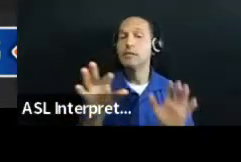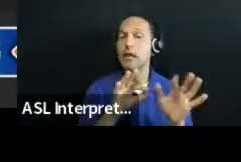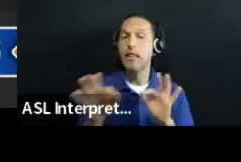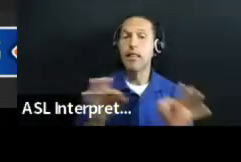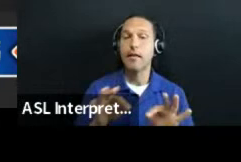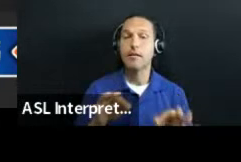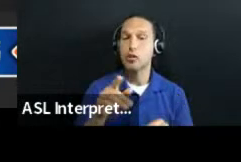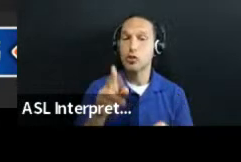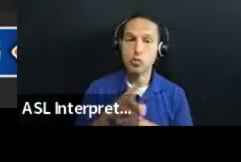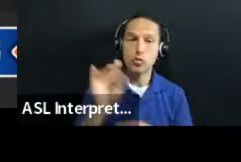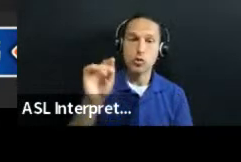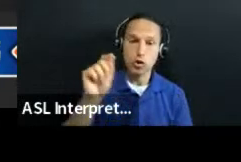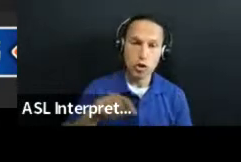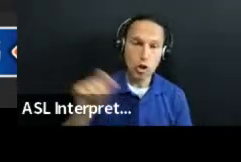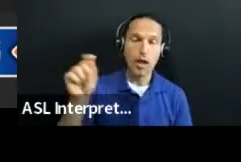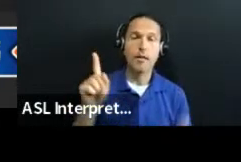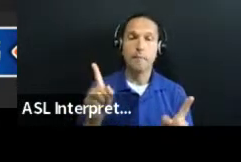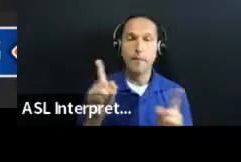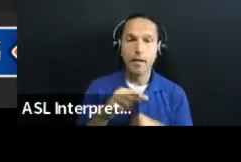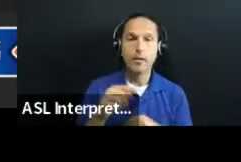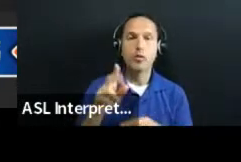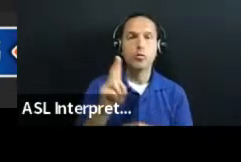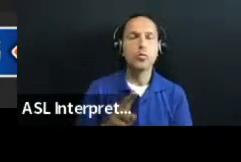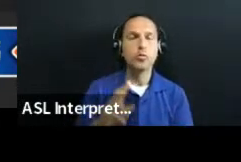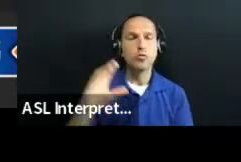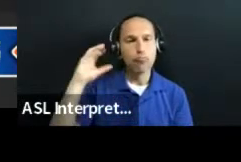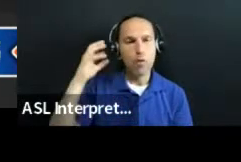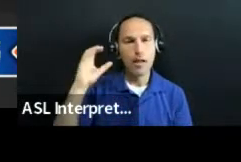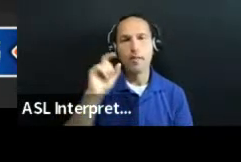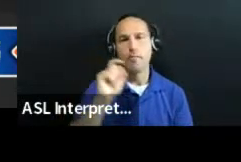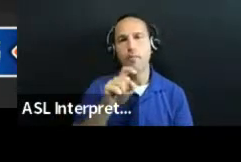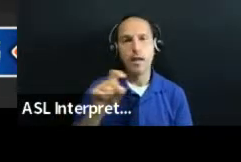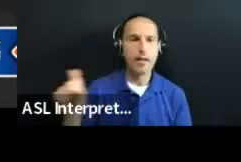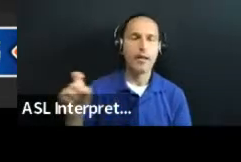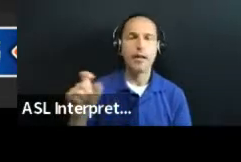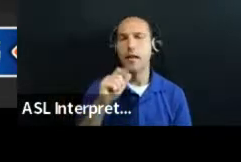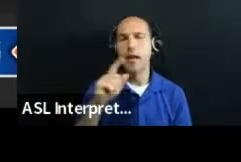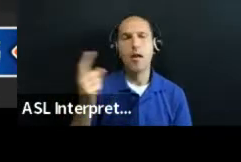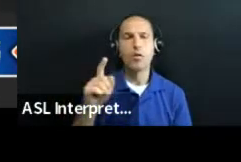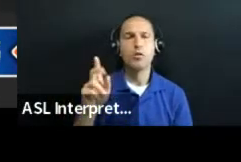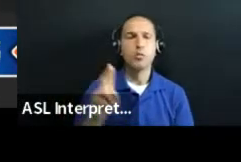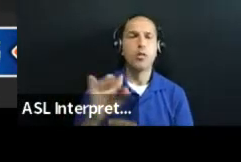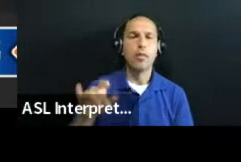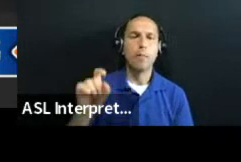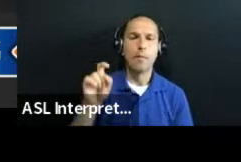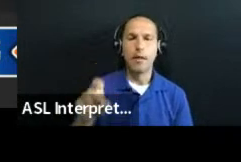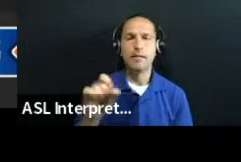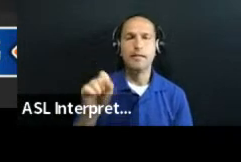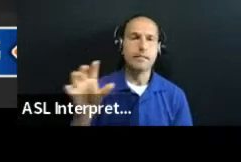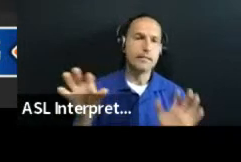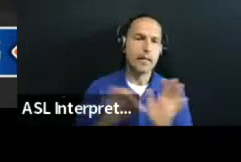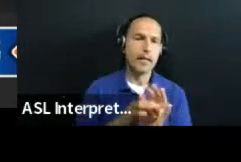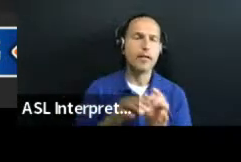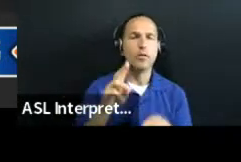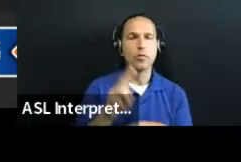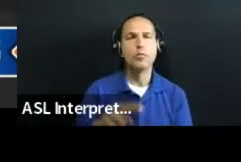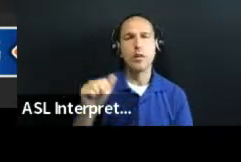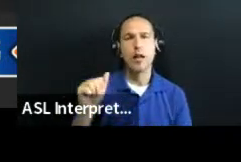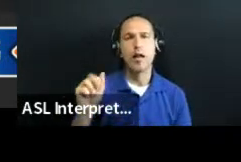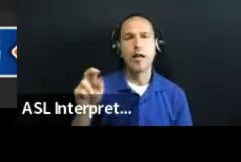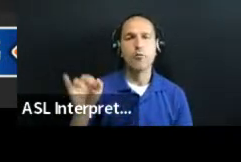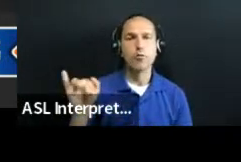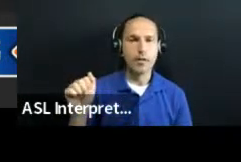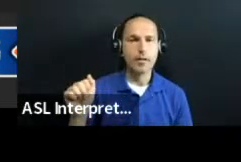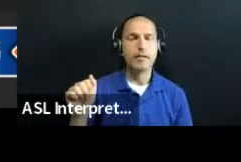use checkboxes, right? You can use radio buttons. You don't necessarily always have to create a button that is selectable and use the ARIA selected attribute,